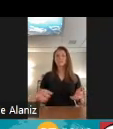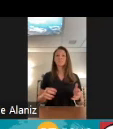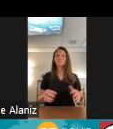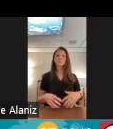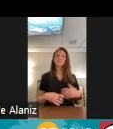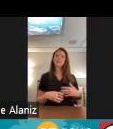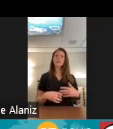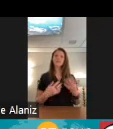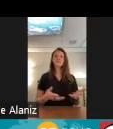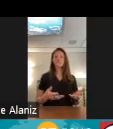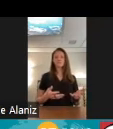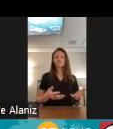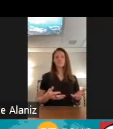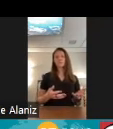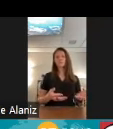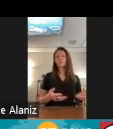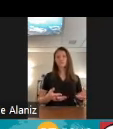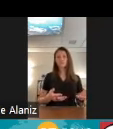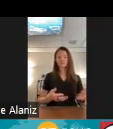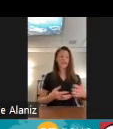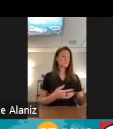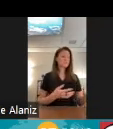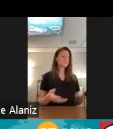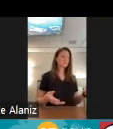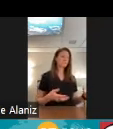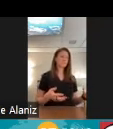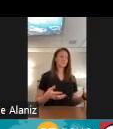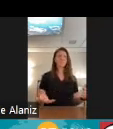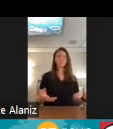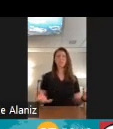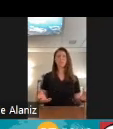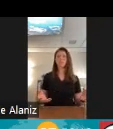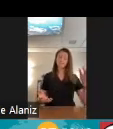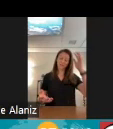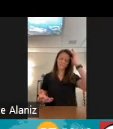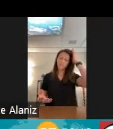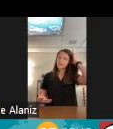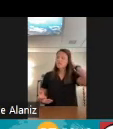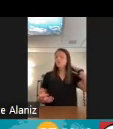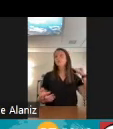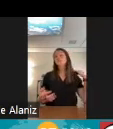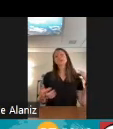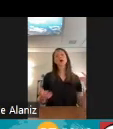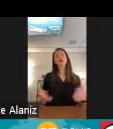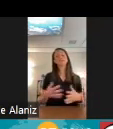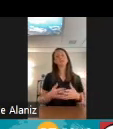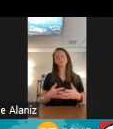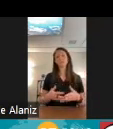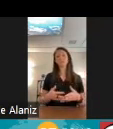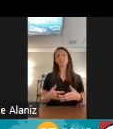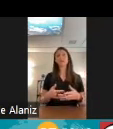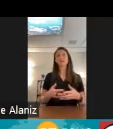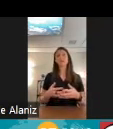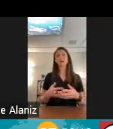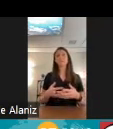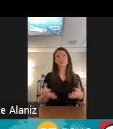So this is when someone else is reporting for you, how is the client performing on their executive function? The most commonly